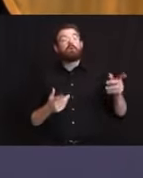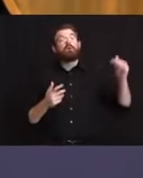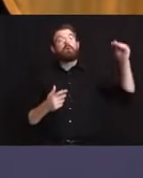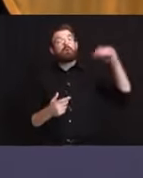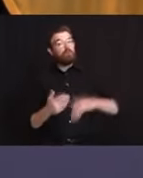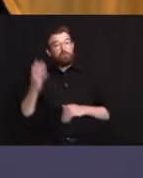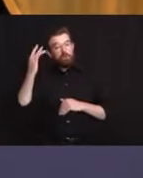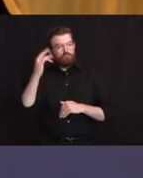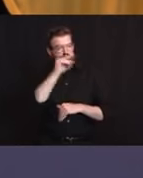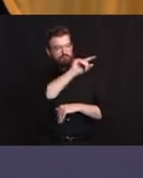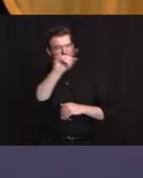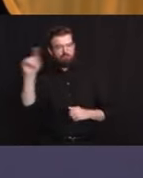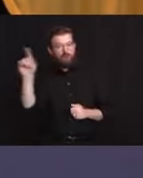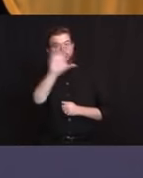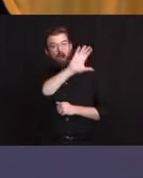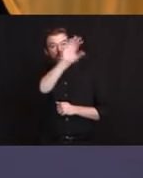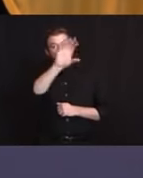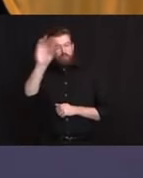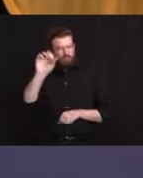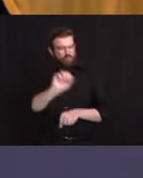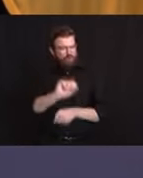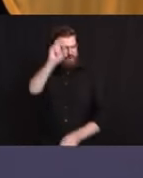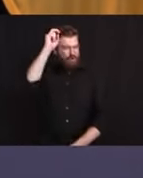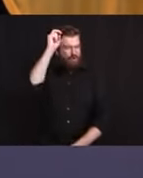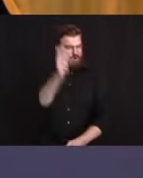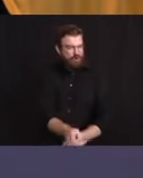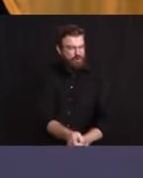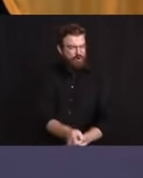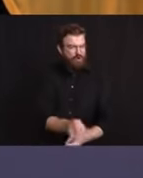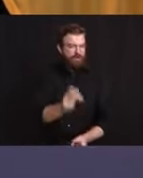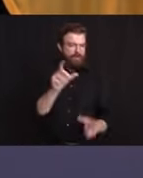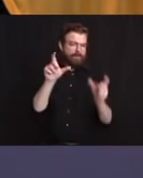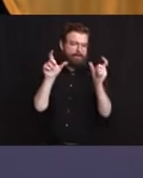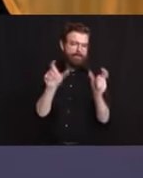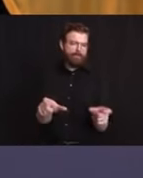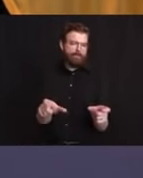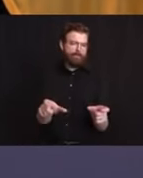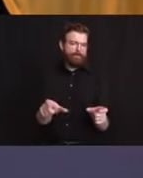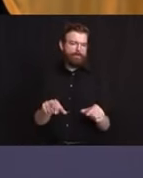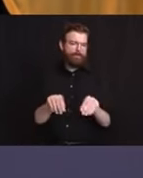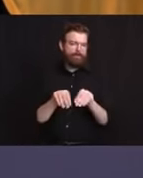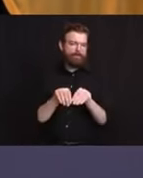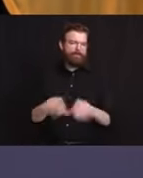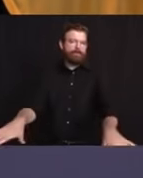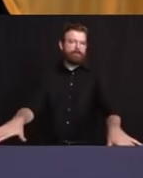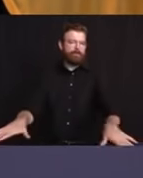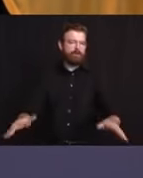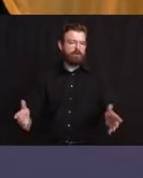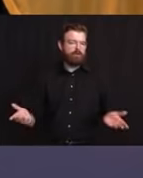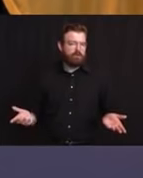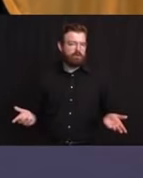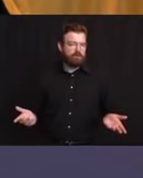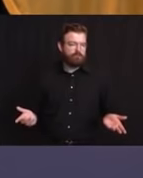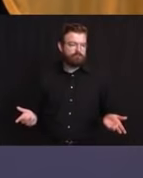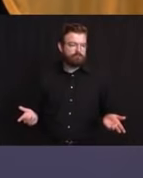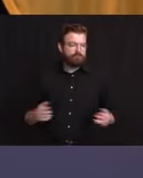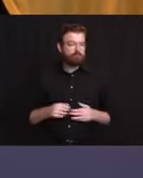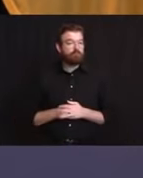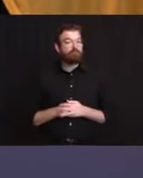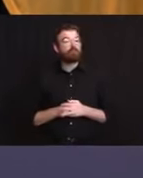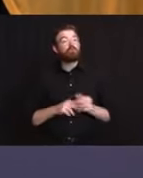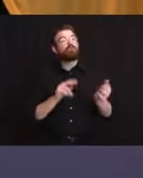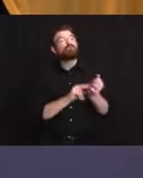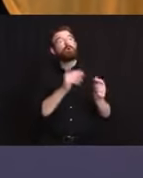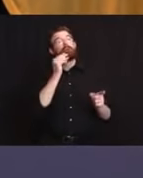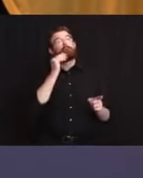To what extent can we break out as we do? And I think you've got it, the long-term care numbers. You